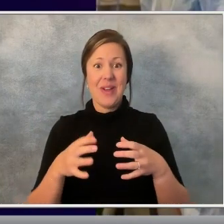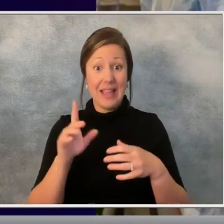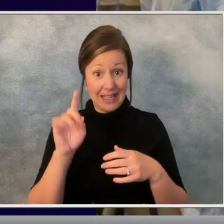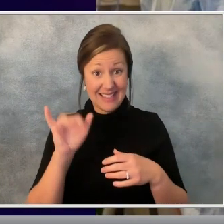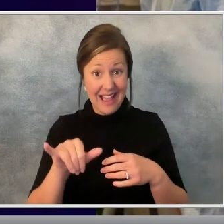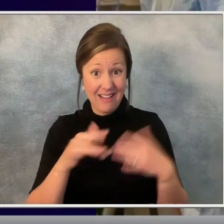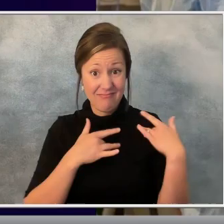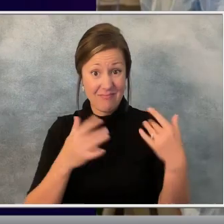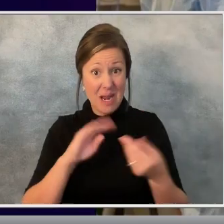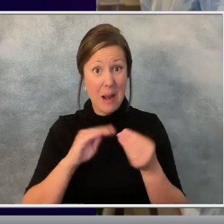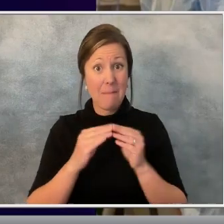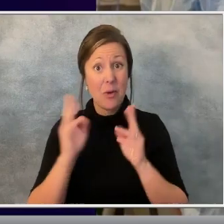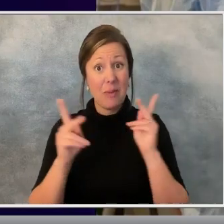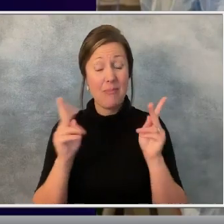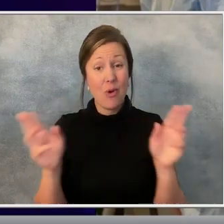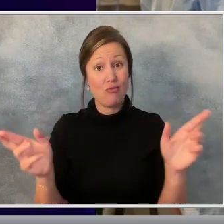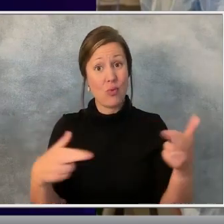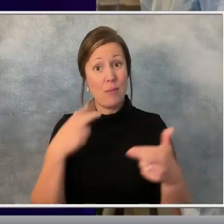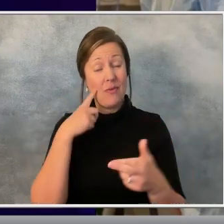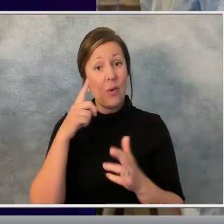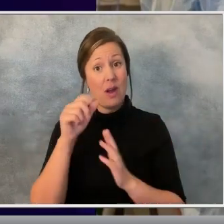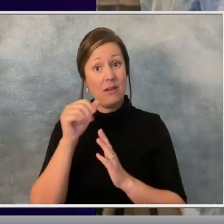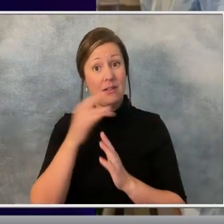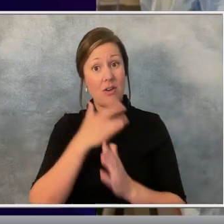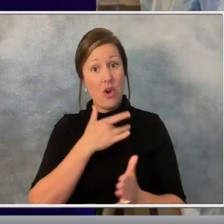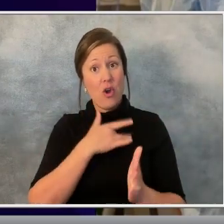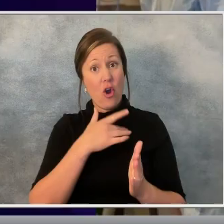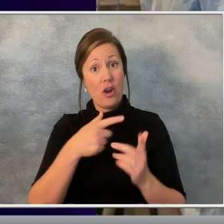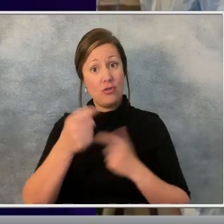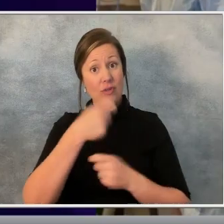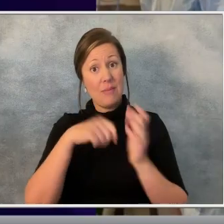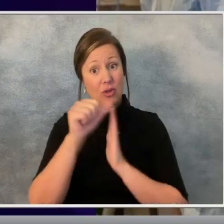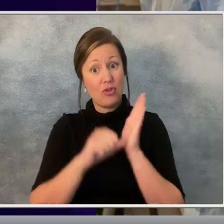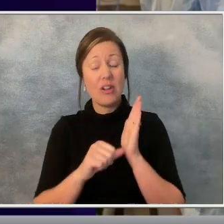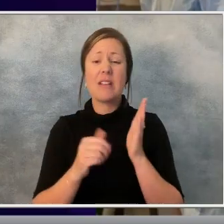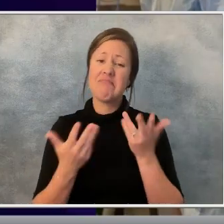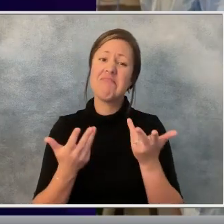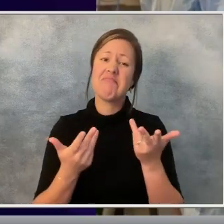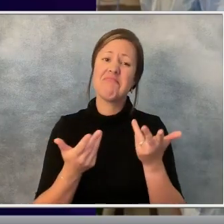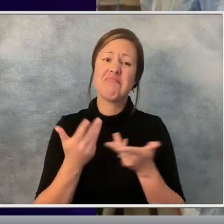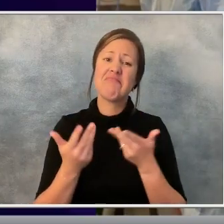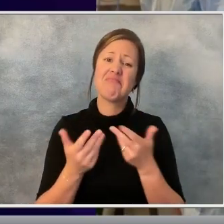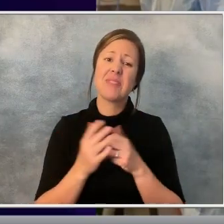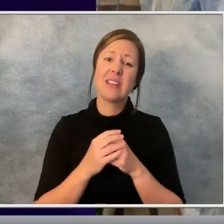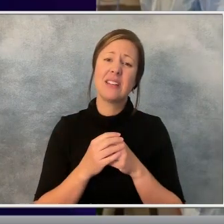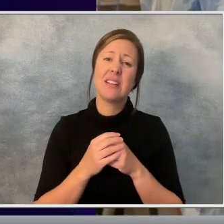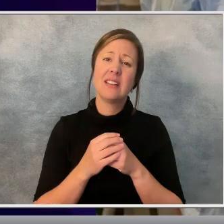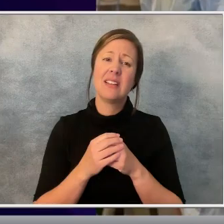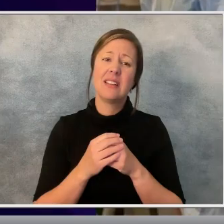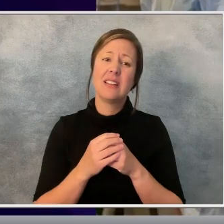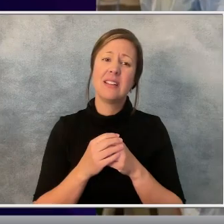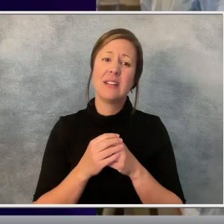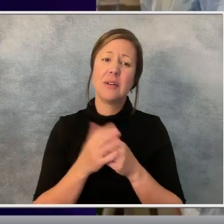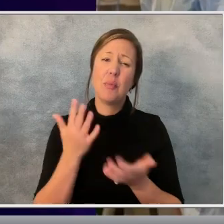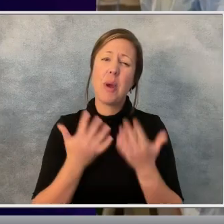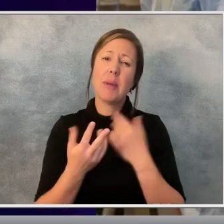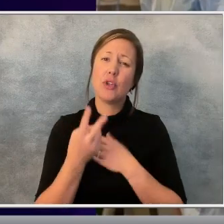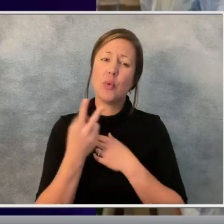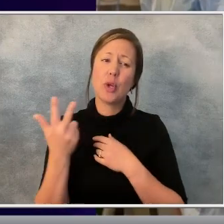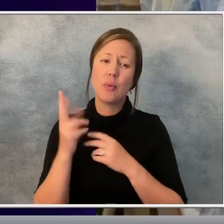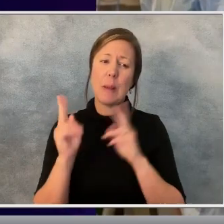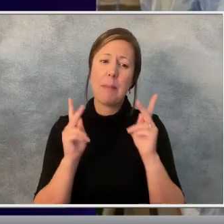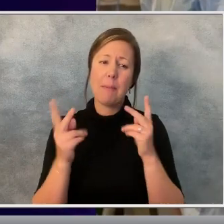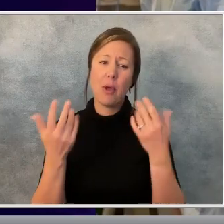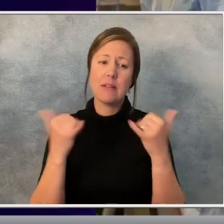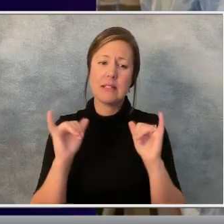in a room during a heart transplant? Yeah, that's about. There's probably 2 or 3 people that are not listed there or not shown there as